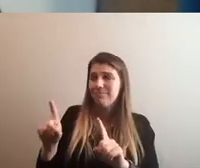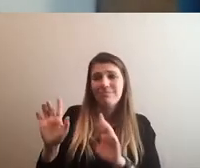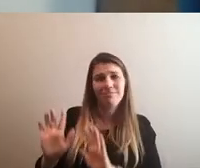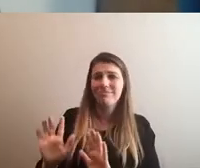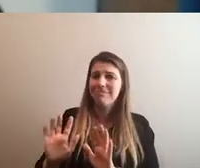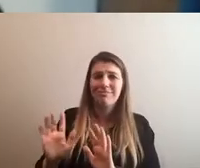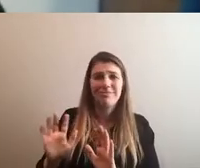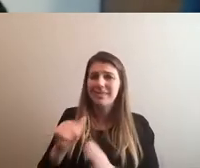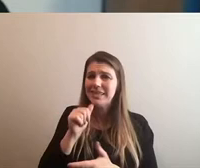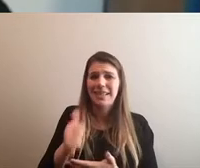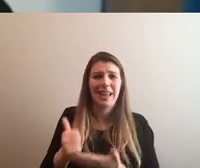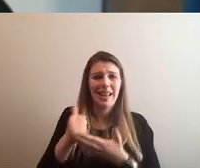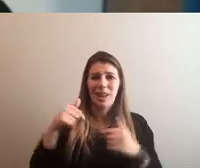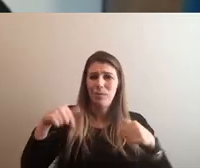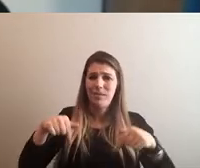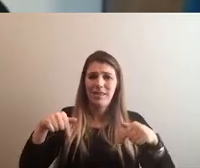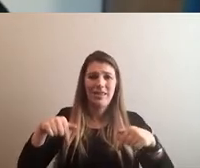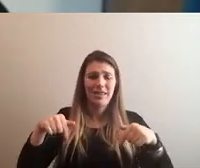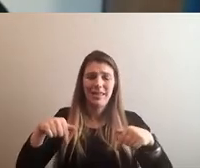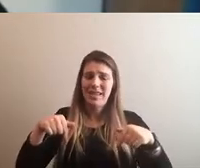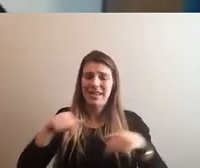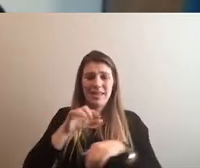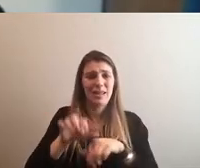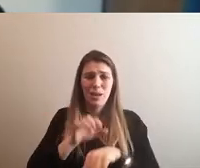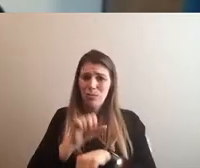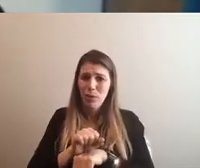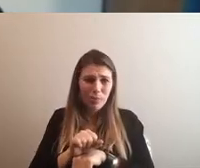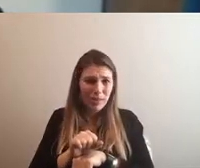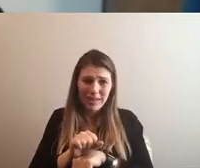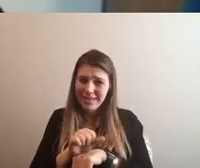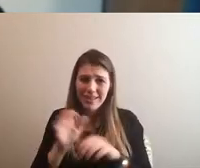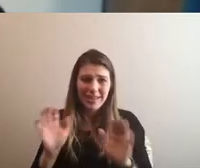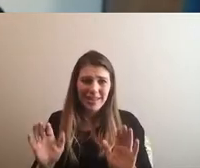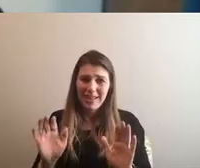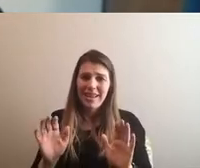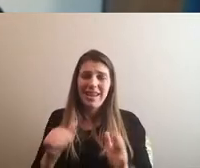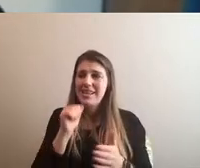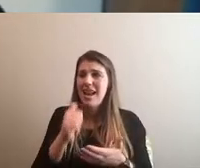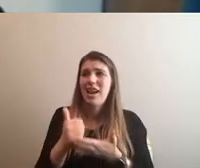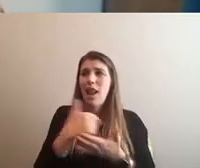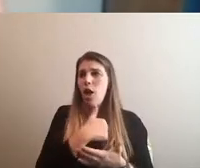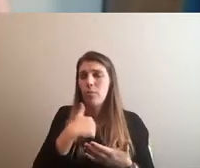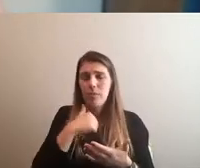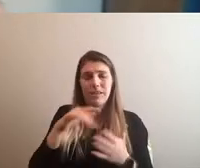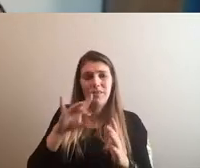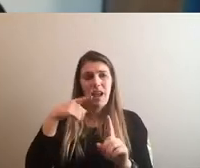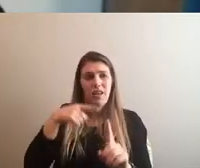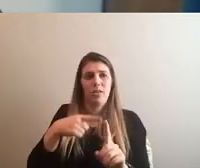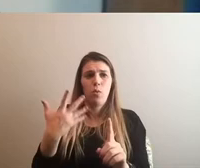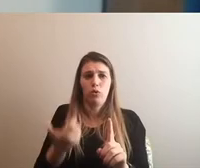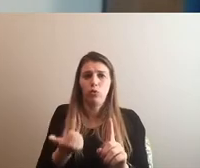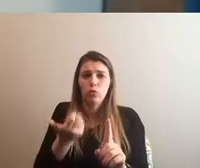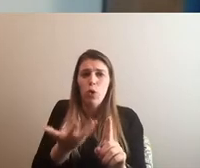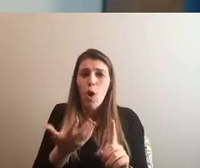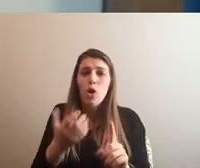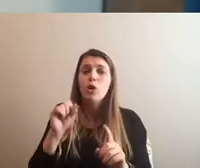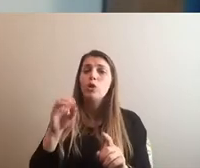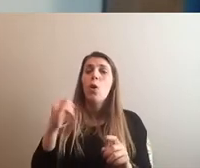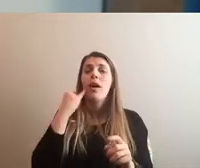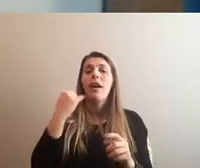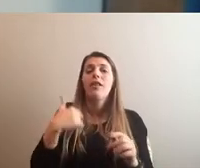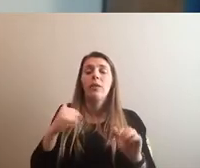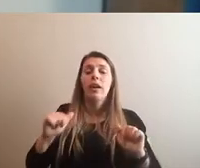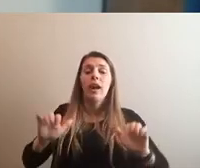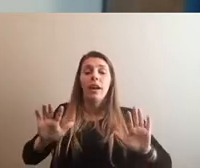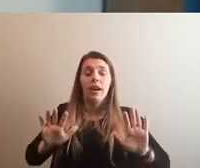isn't going to help the appointment and help us get to the diagnosis. And so as much as we could all do to have grace and take a